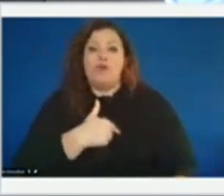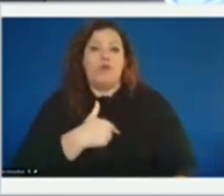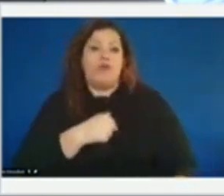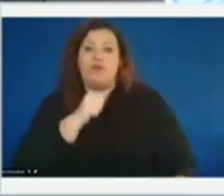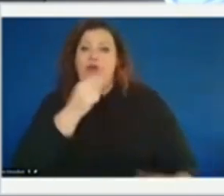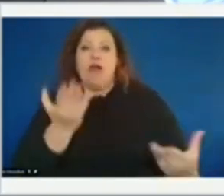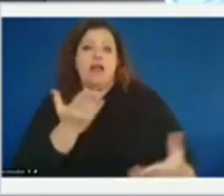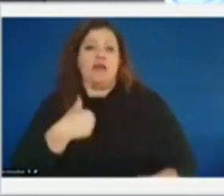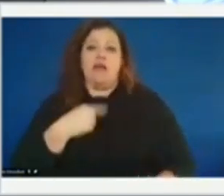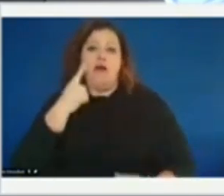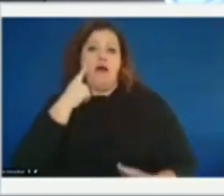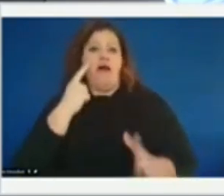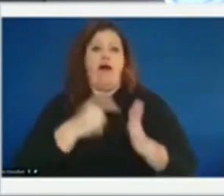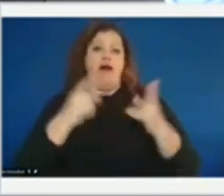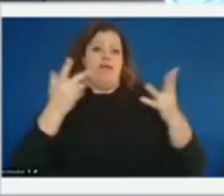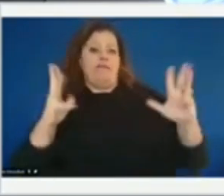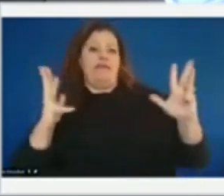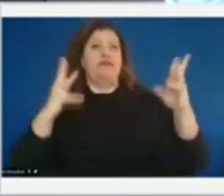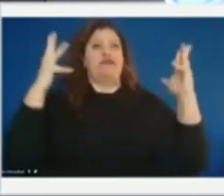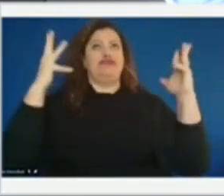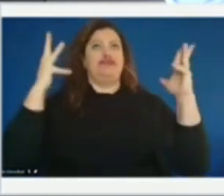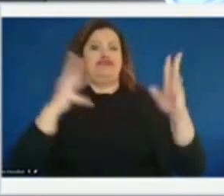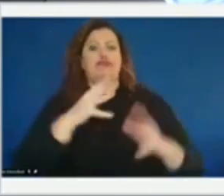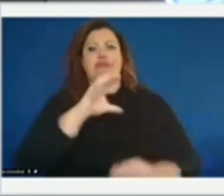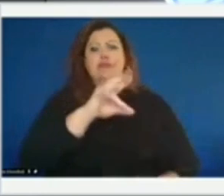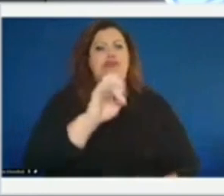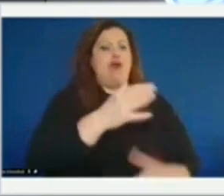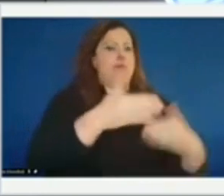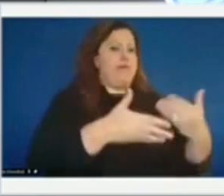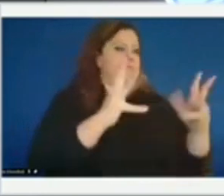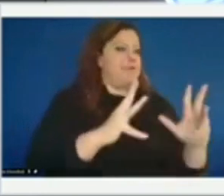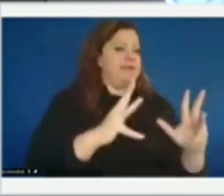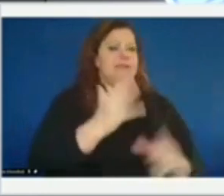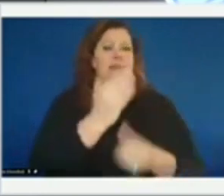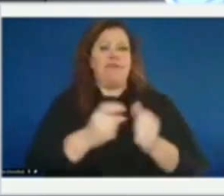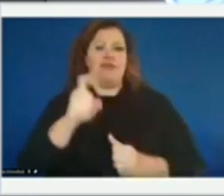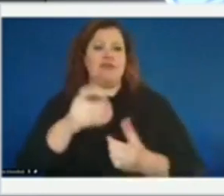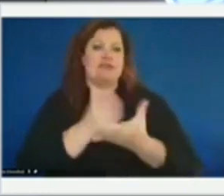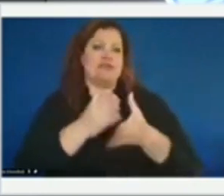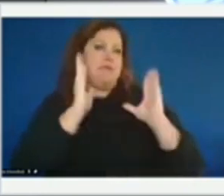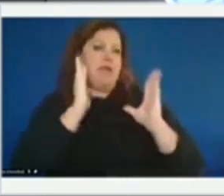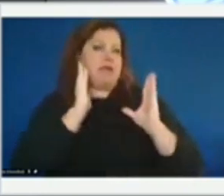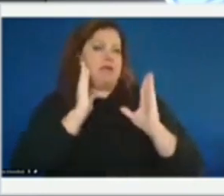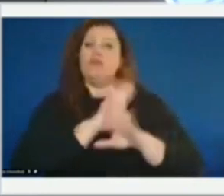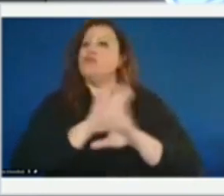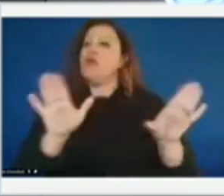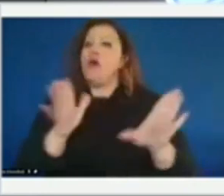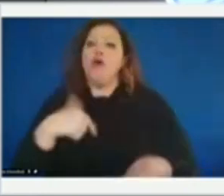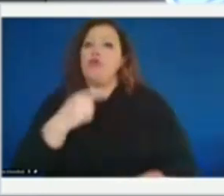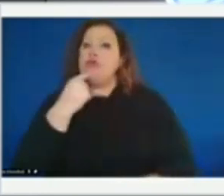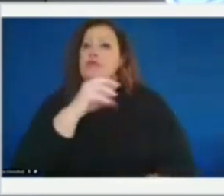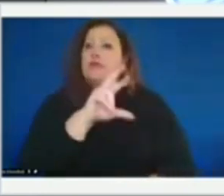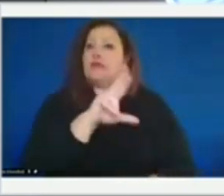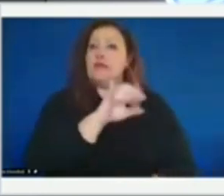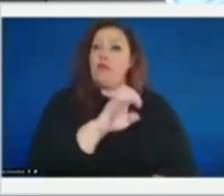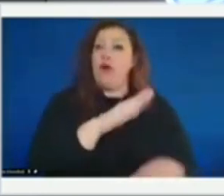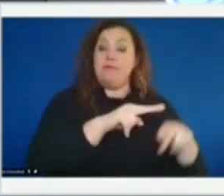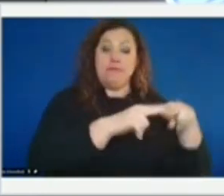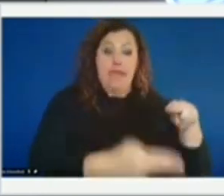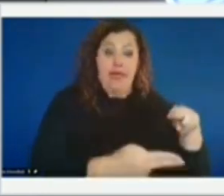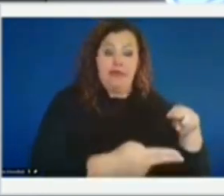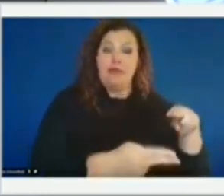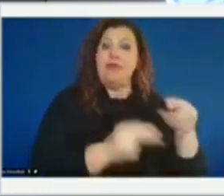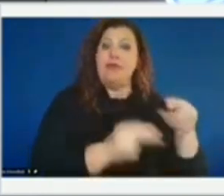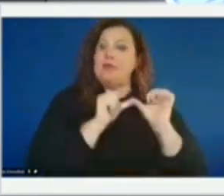talk about how crime's down and everybody should just stop paying attention. In fact, we say crime's down, let's continue that. We say